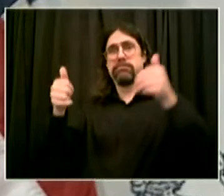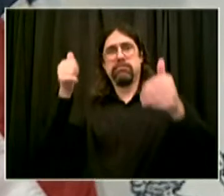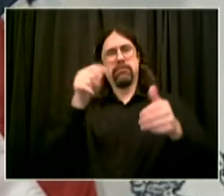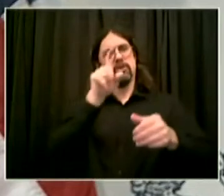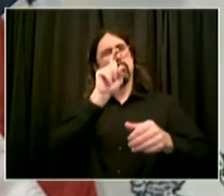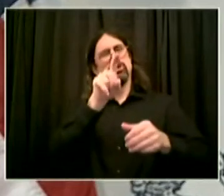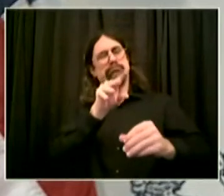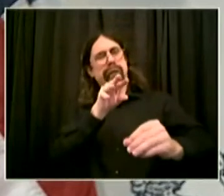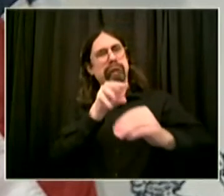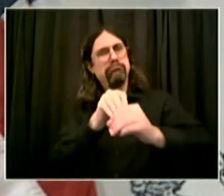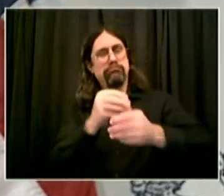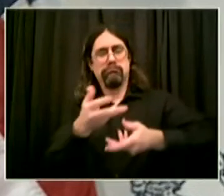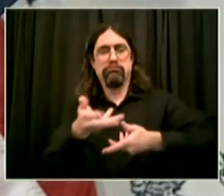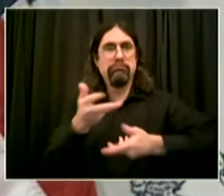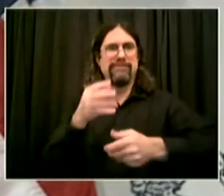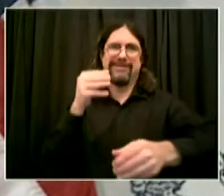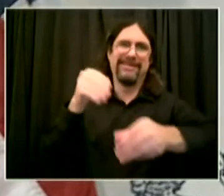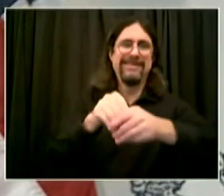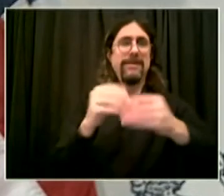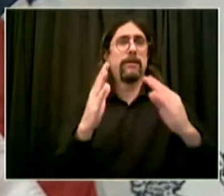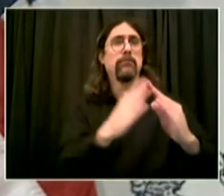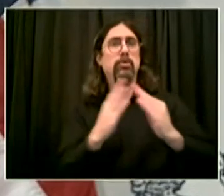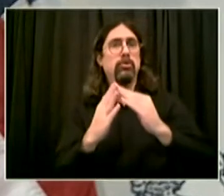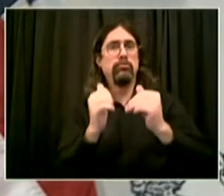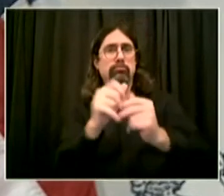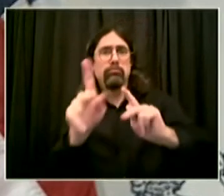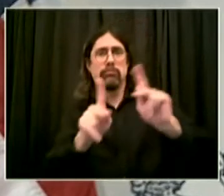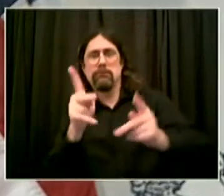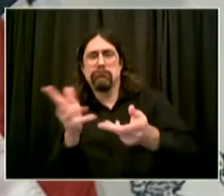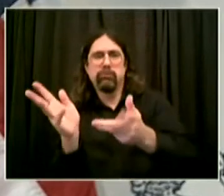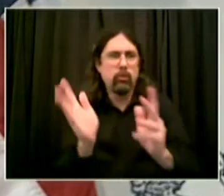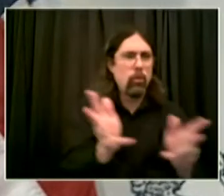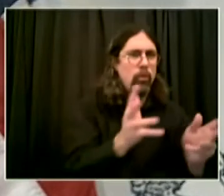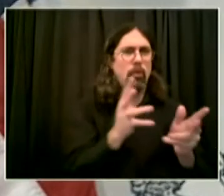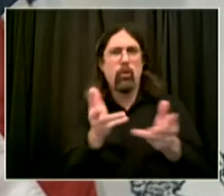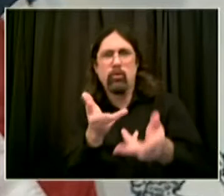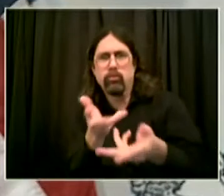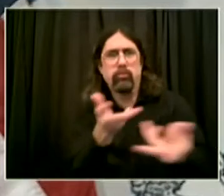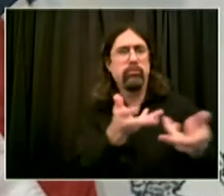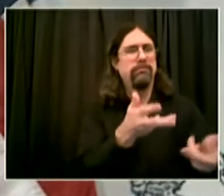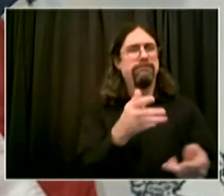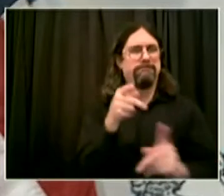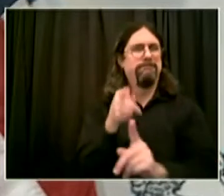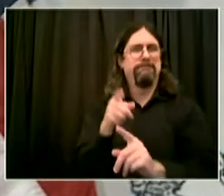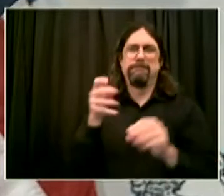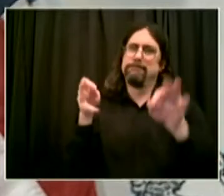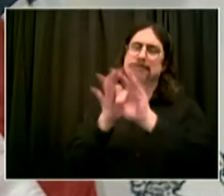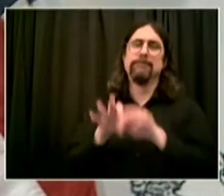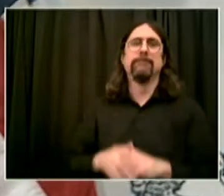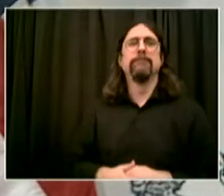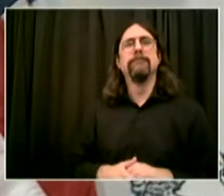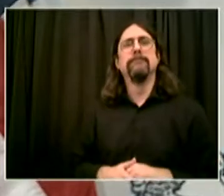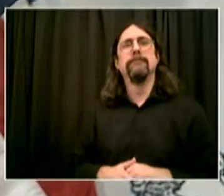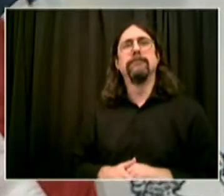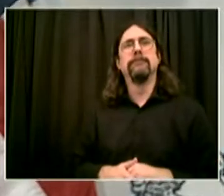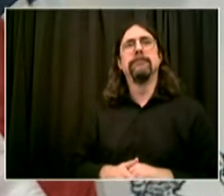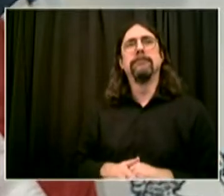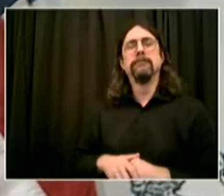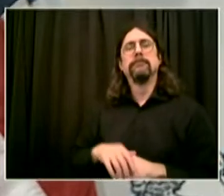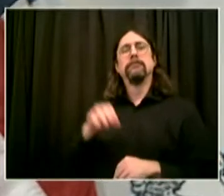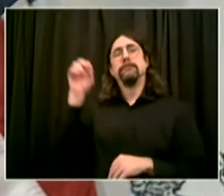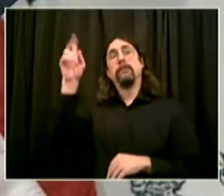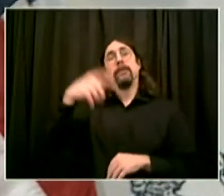So one of the things we reported this week actually was that there's this effort to establish this reparations fund within the community, and